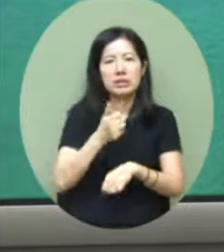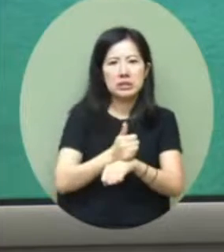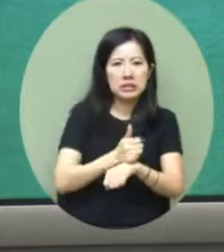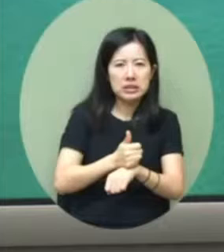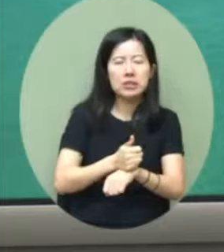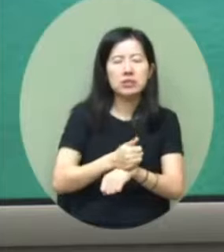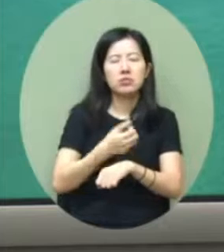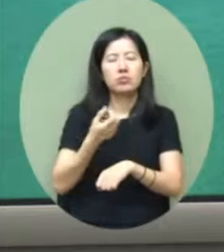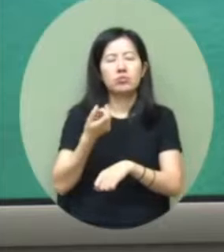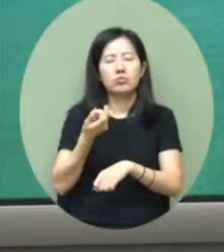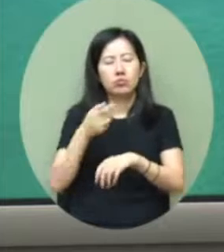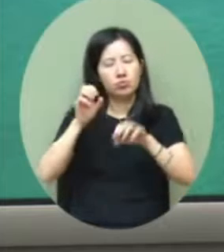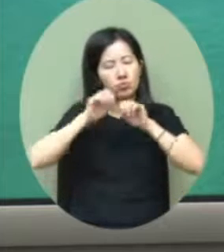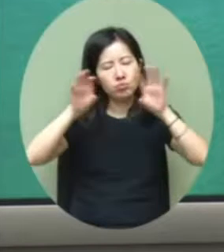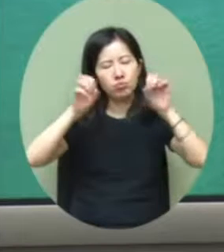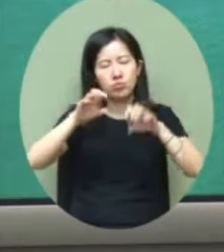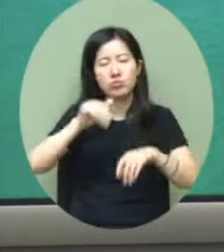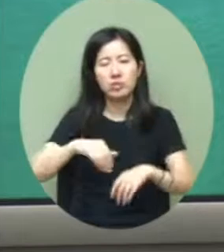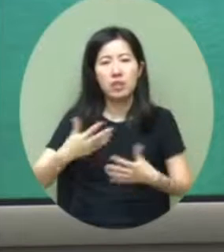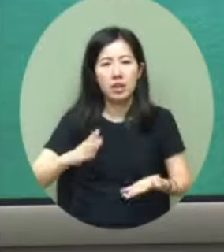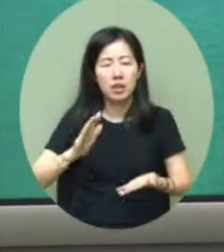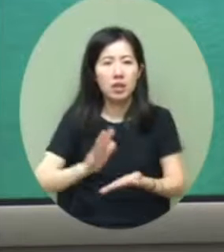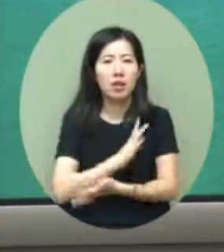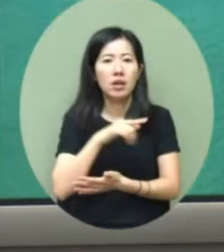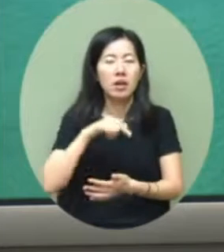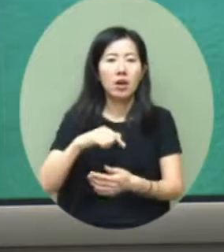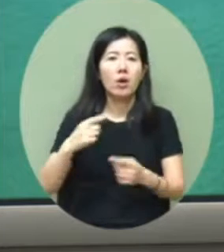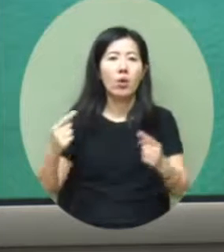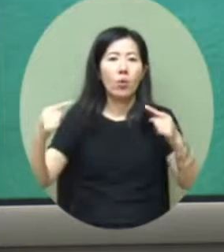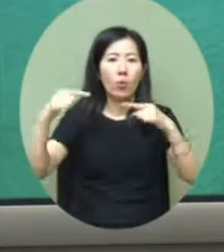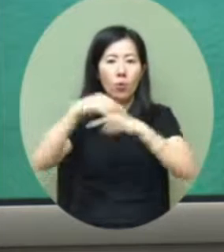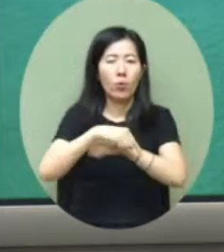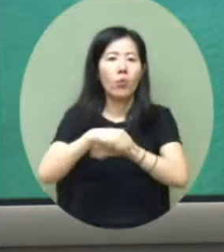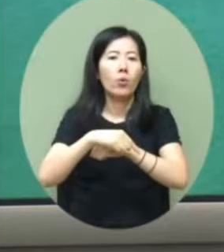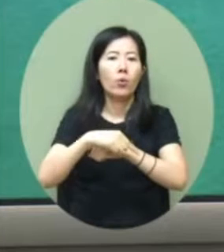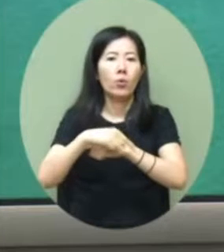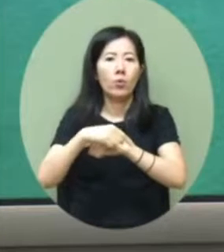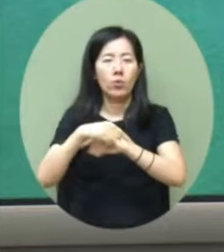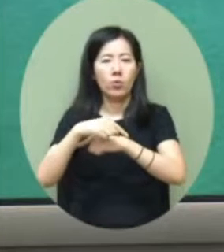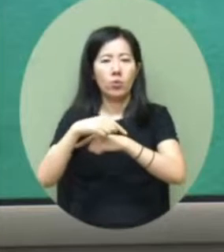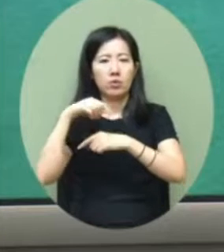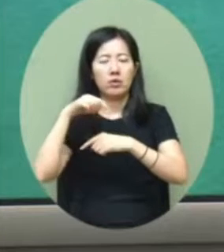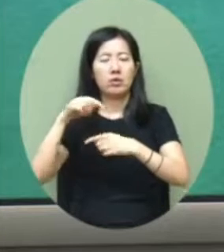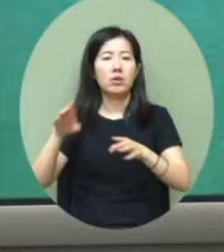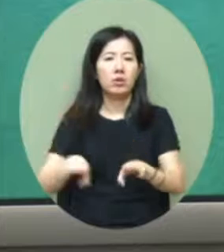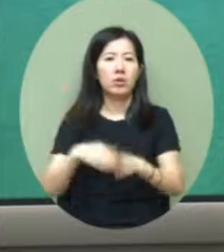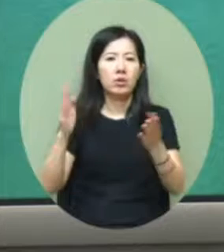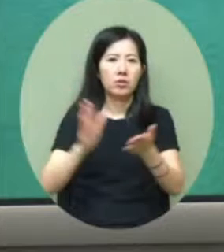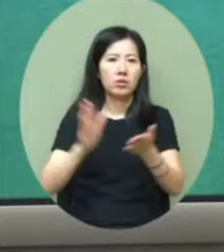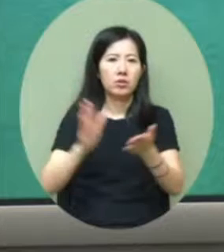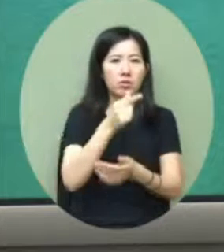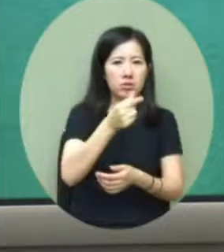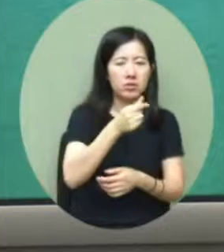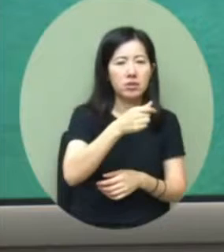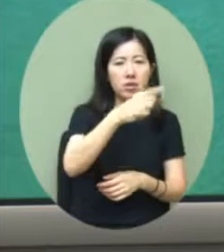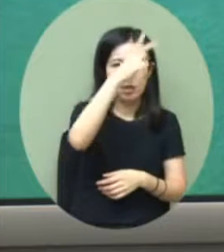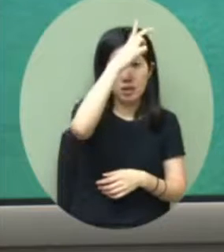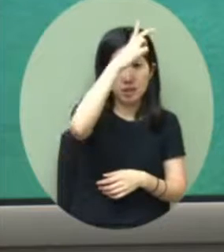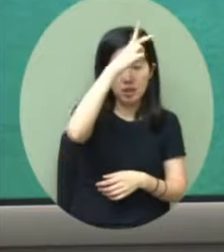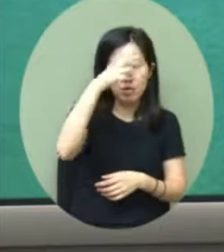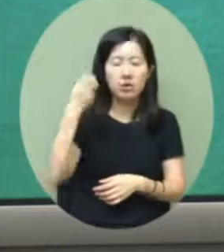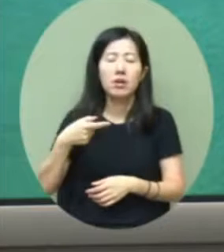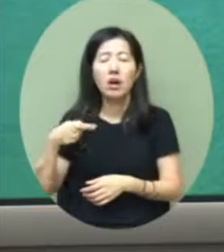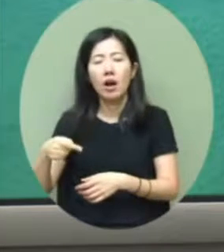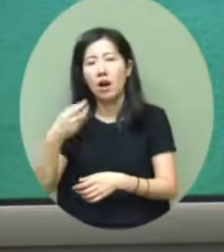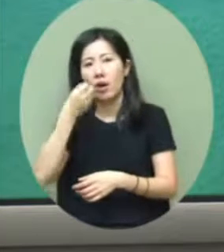the merits of these new measures to mainland enterprises. This year is the 10th anniversary of the Stock Connect